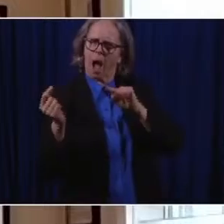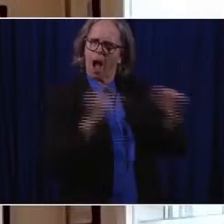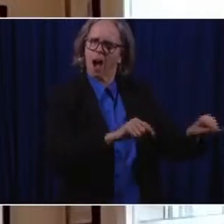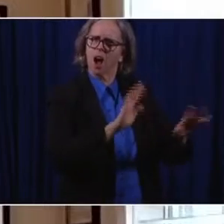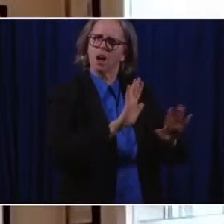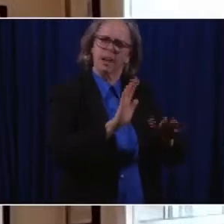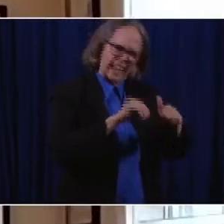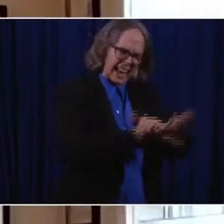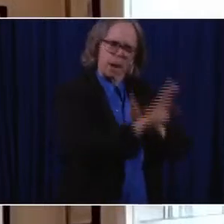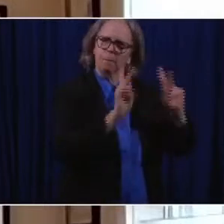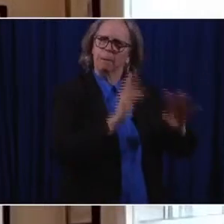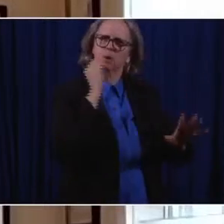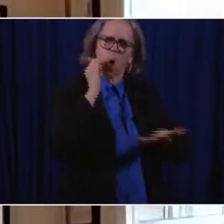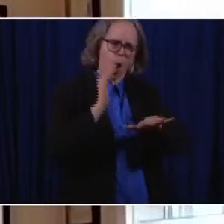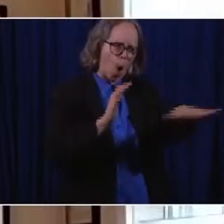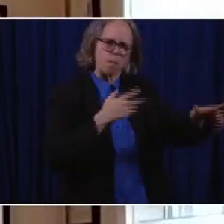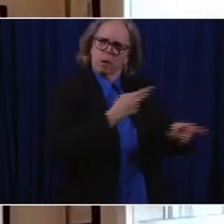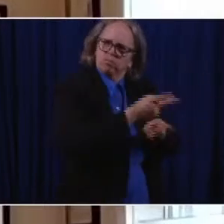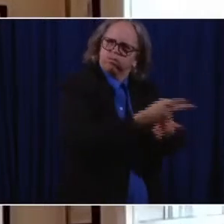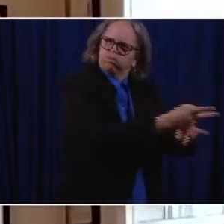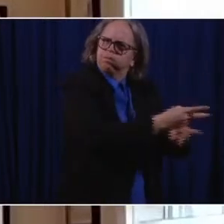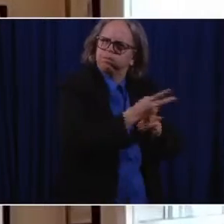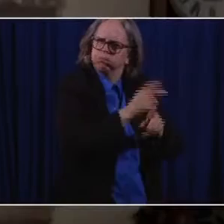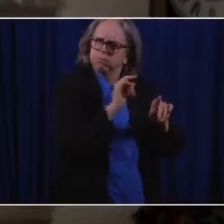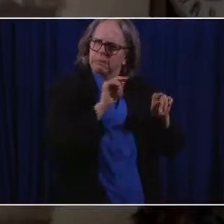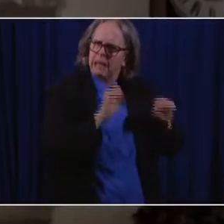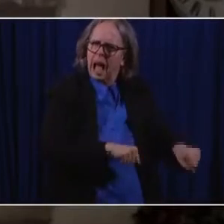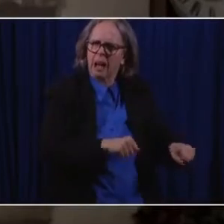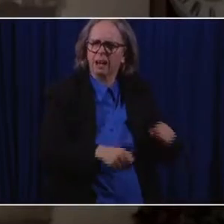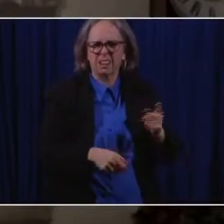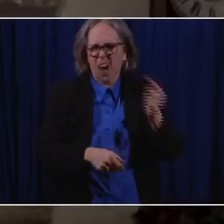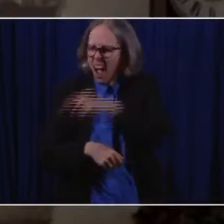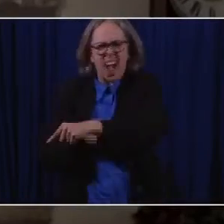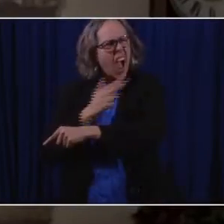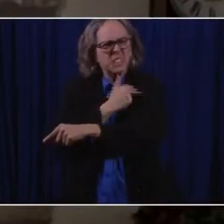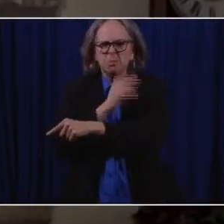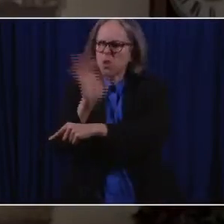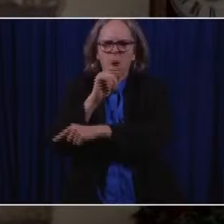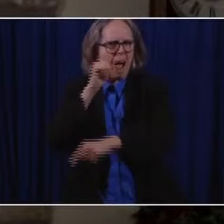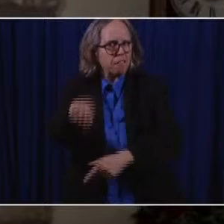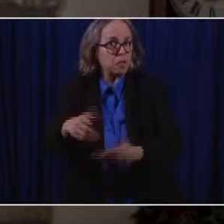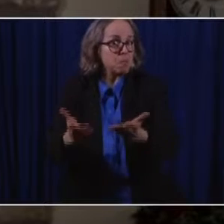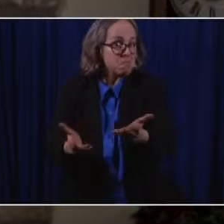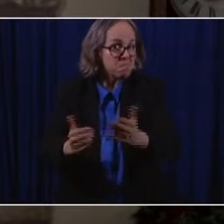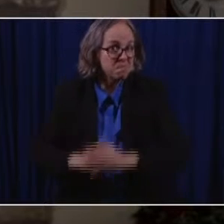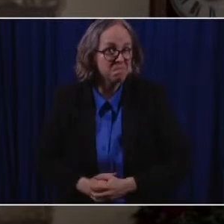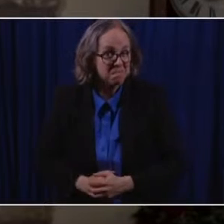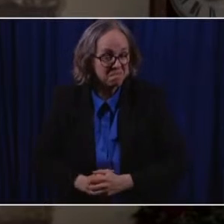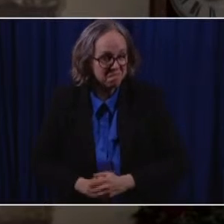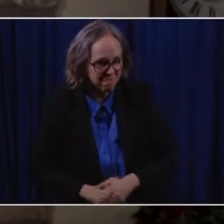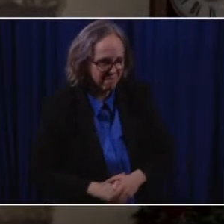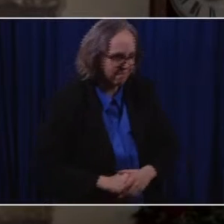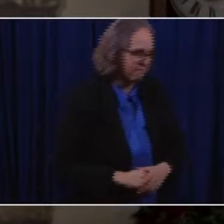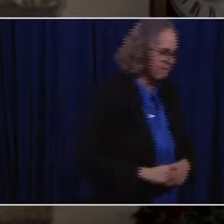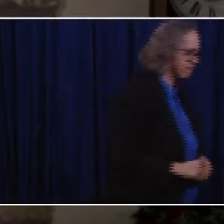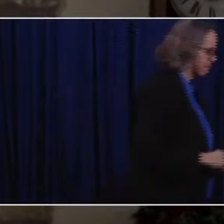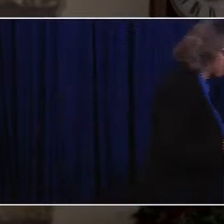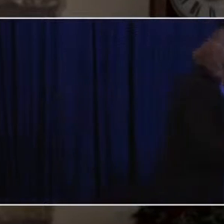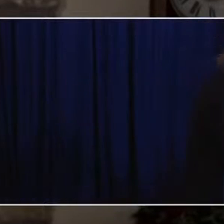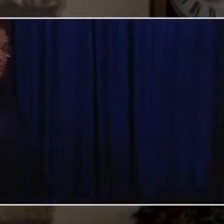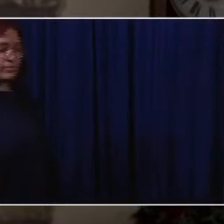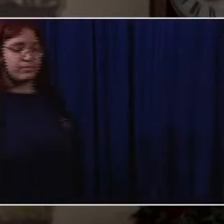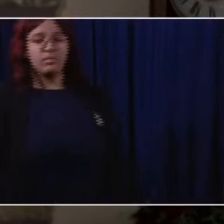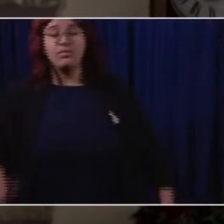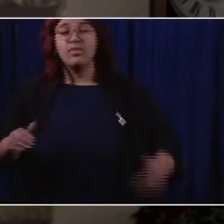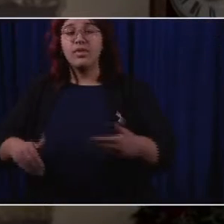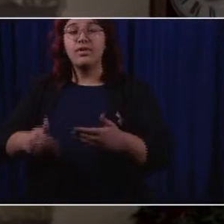help them move along the path to recovery. Thank you. Governor, next question is the last question for today, and it belongs to Peter Krause